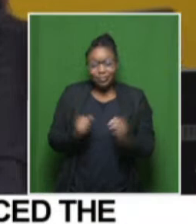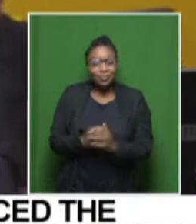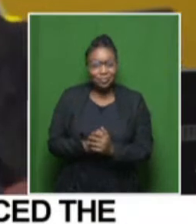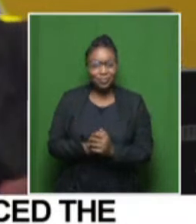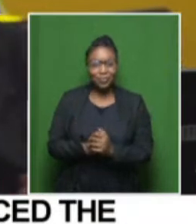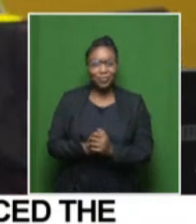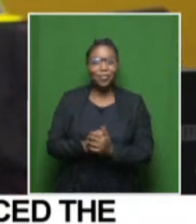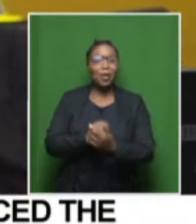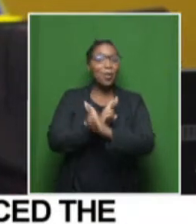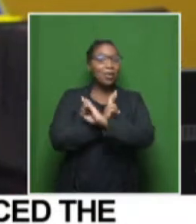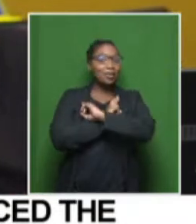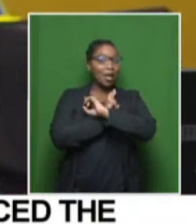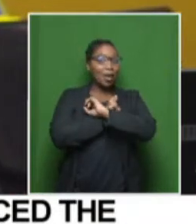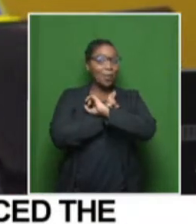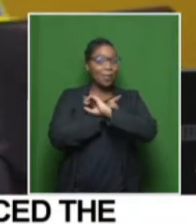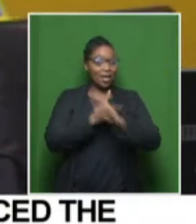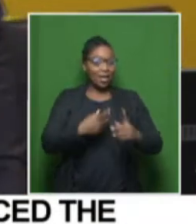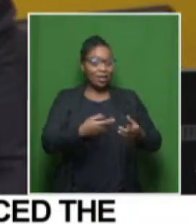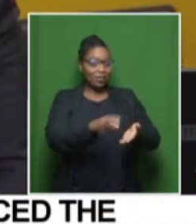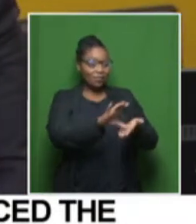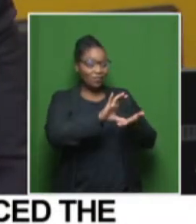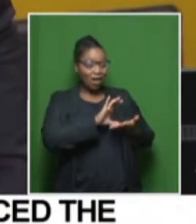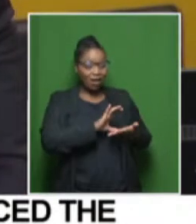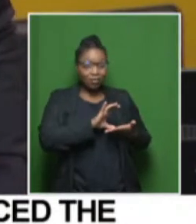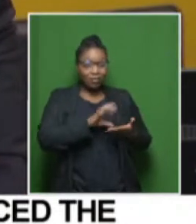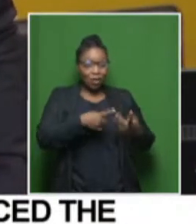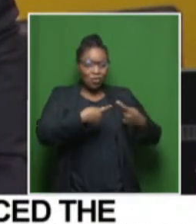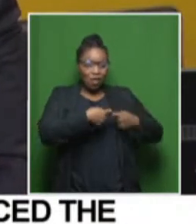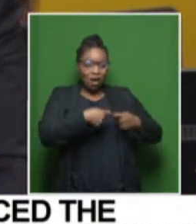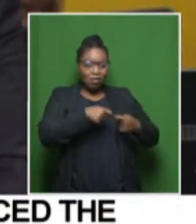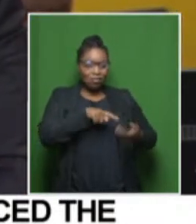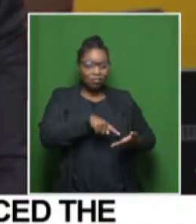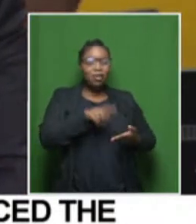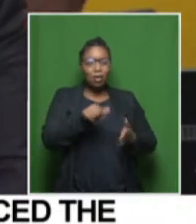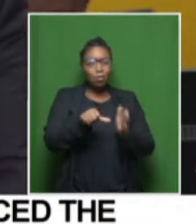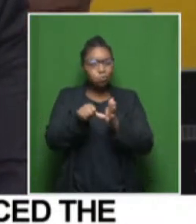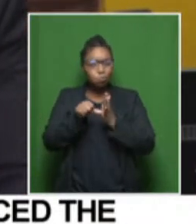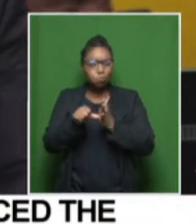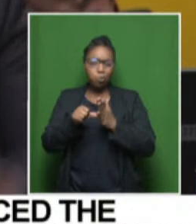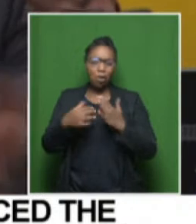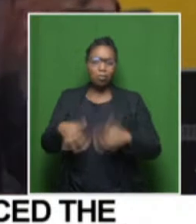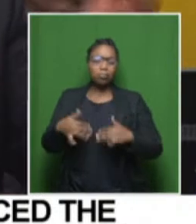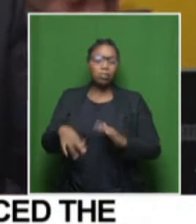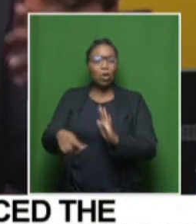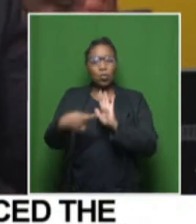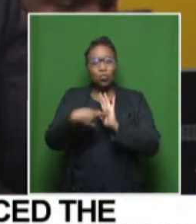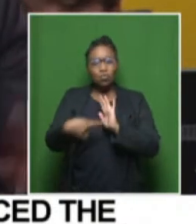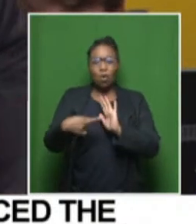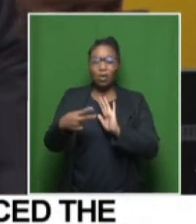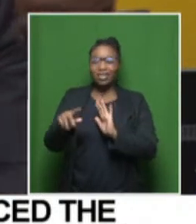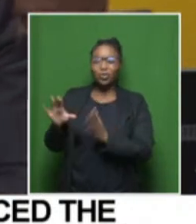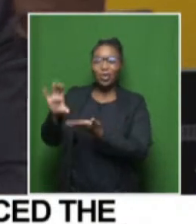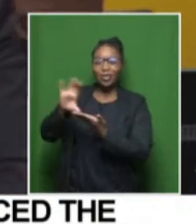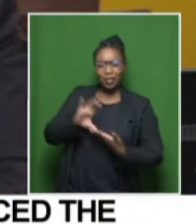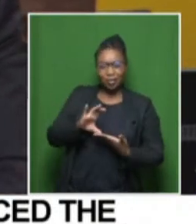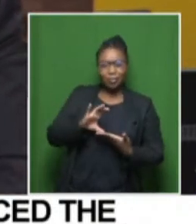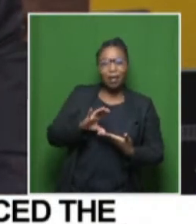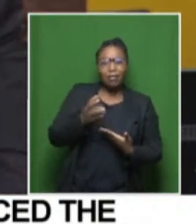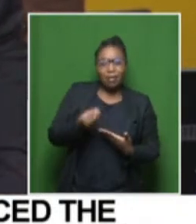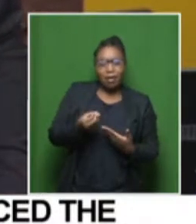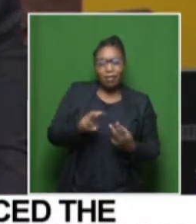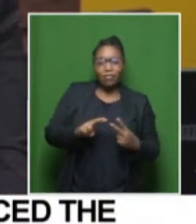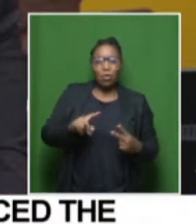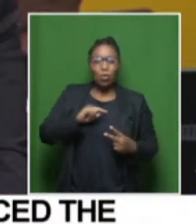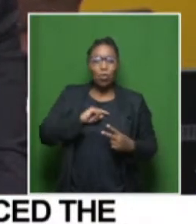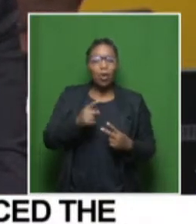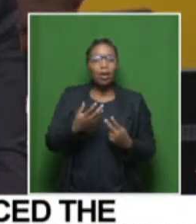Retirement funds play a critical role in channeling savings into productive investment. There's been this outcry about Regulation 28 of